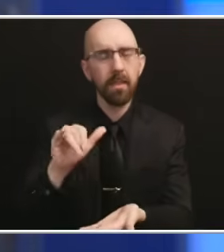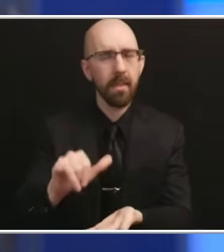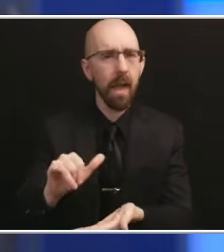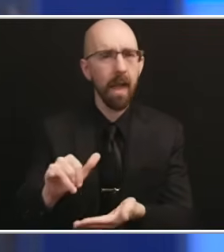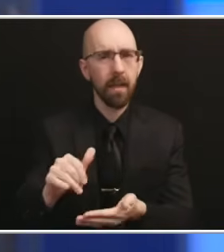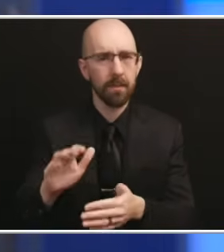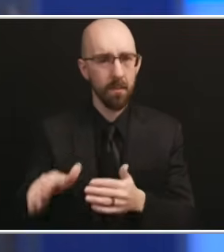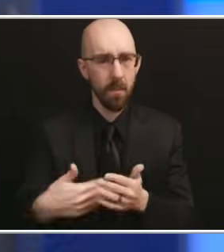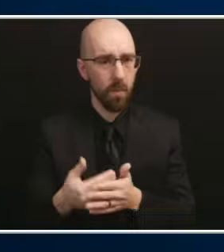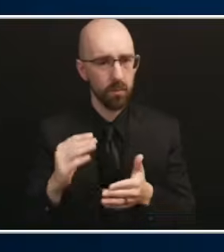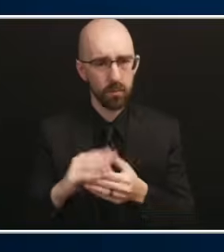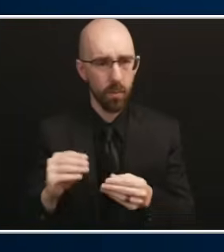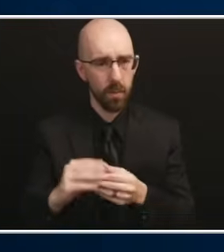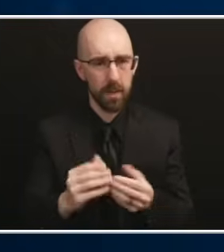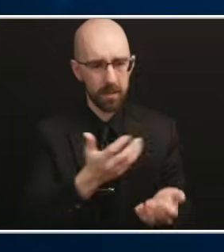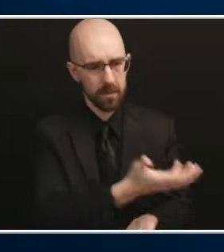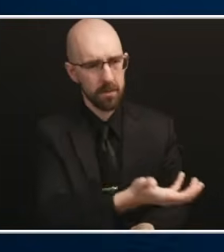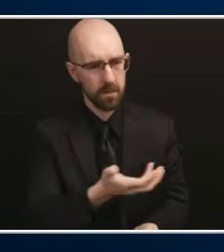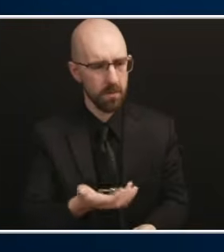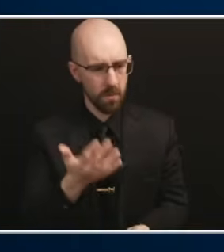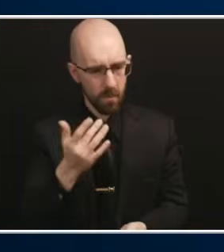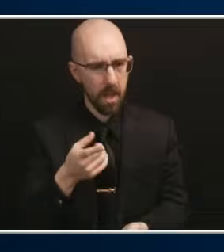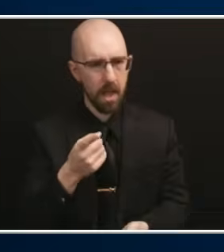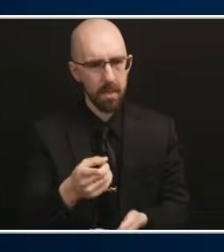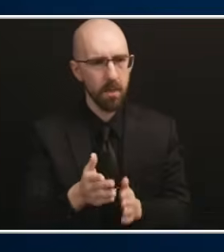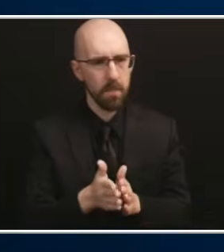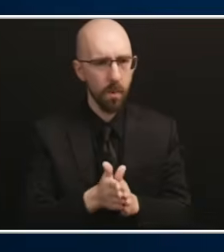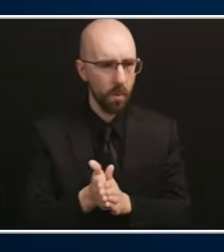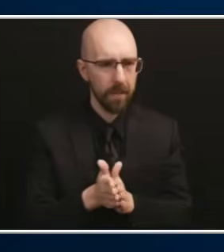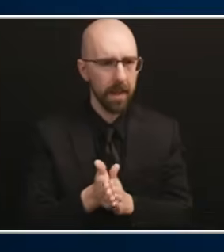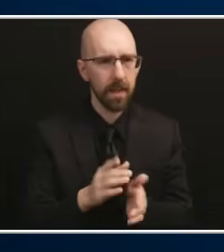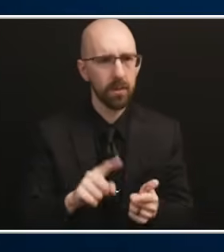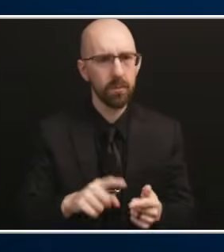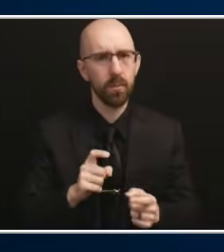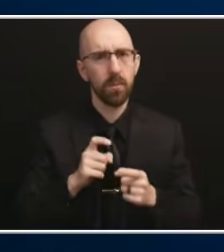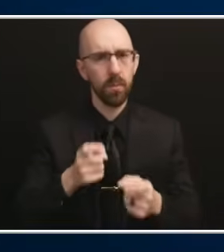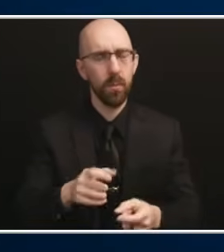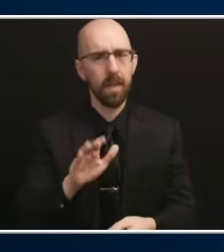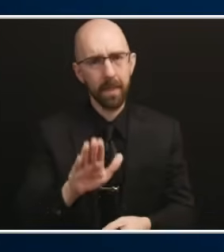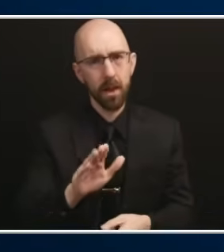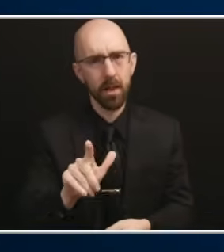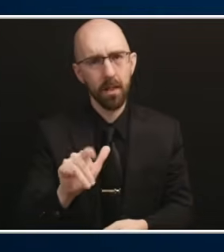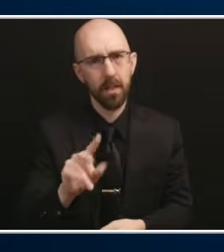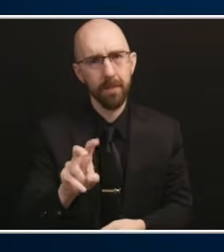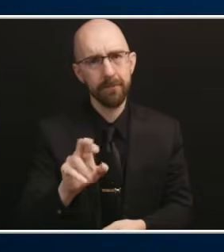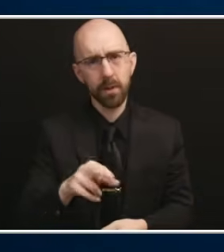of why somebody what motivations somebody has to donate their liver. And so for